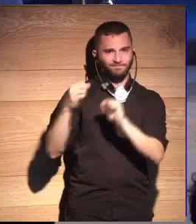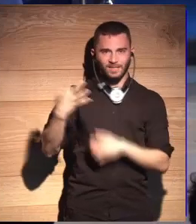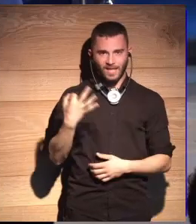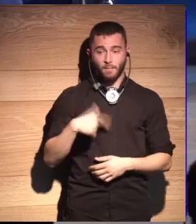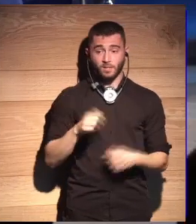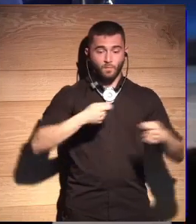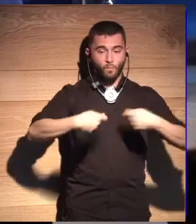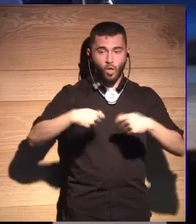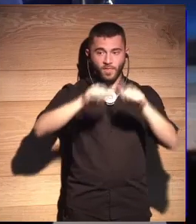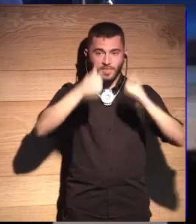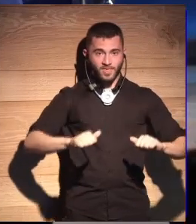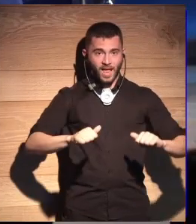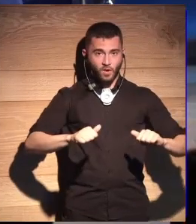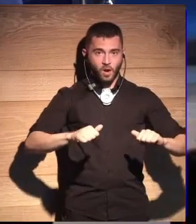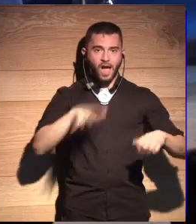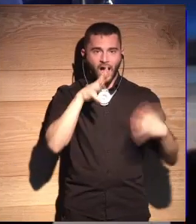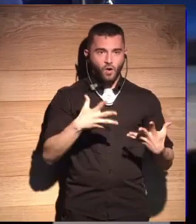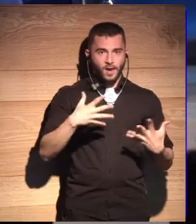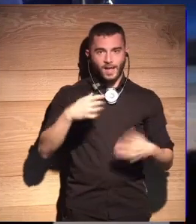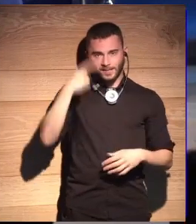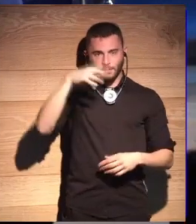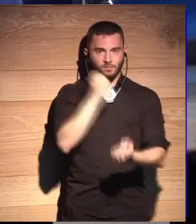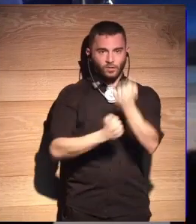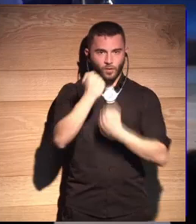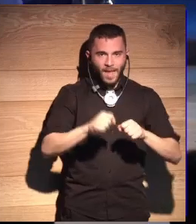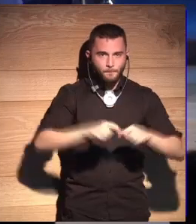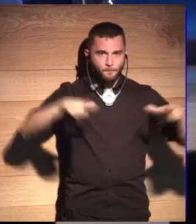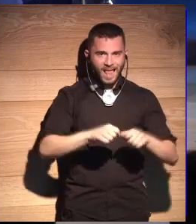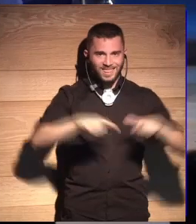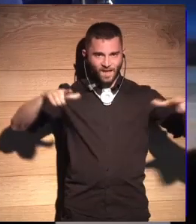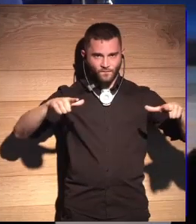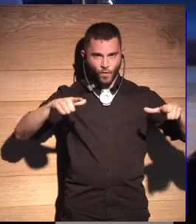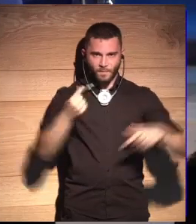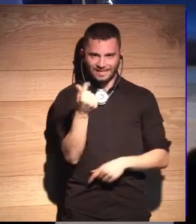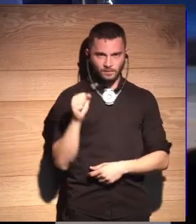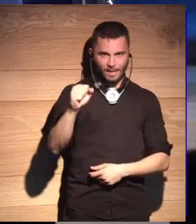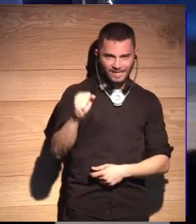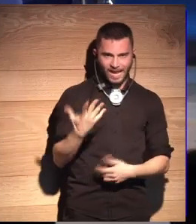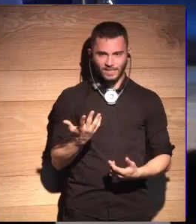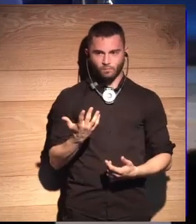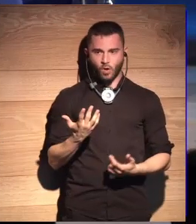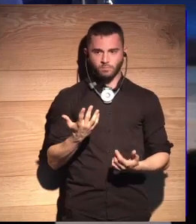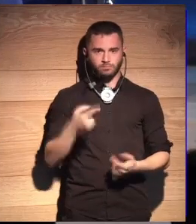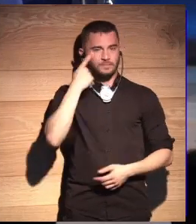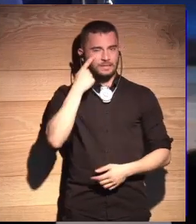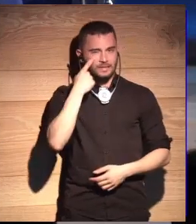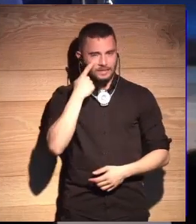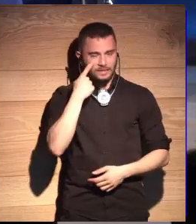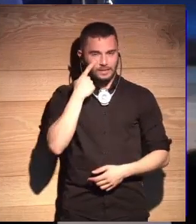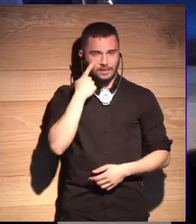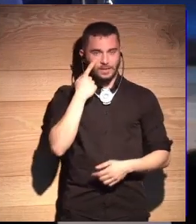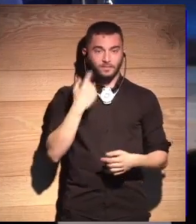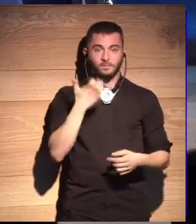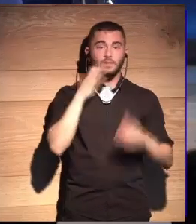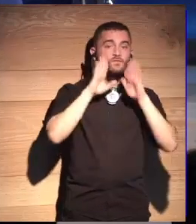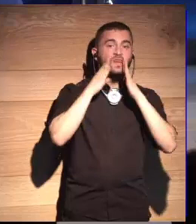now recognized as the platform economy, surveillance capitalism of Silicon Valley, where the fact that Facebook and Google does not